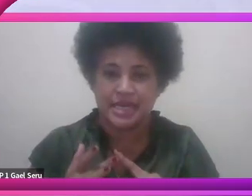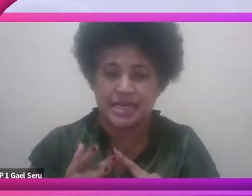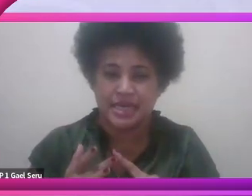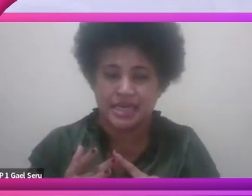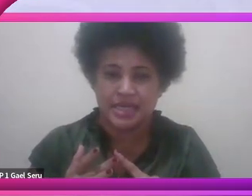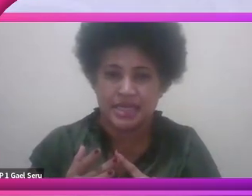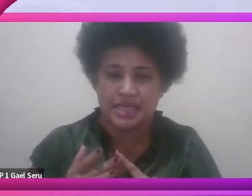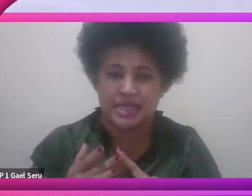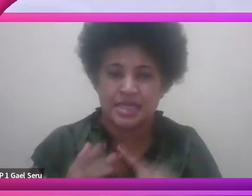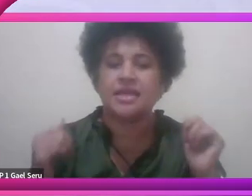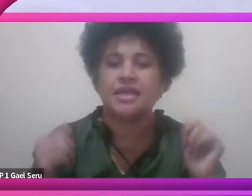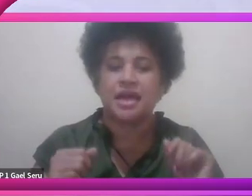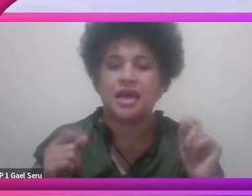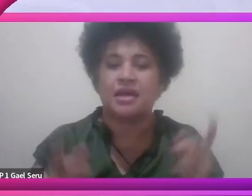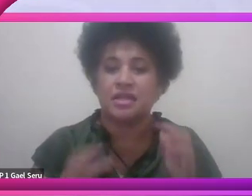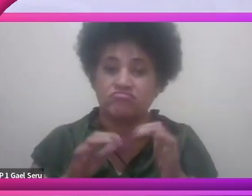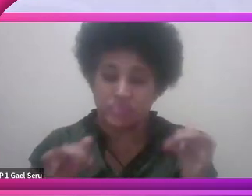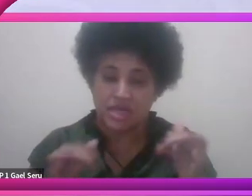the type of the